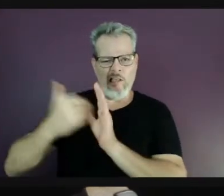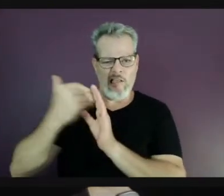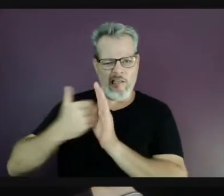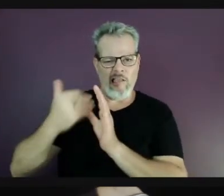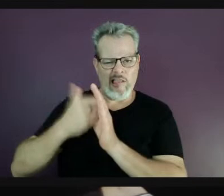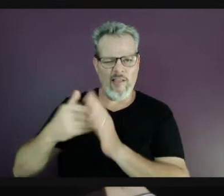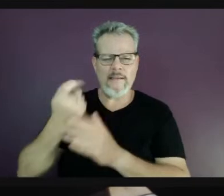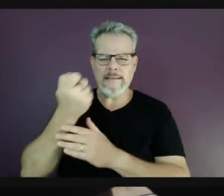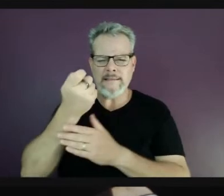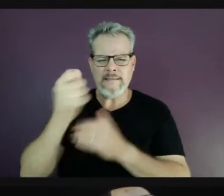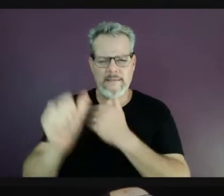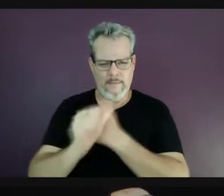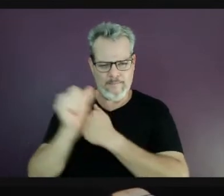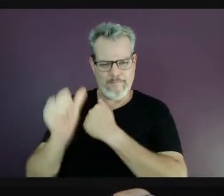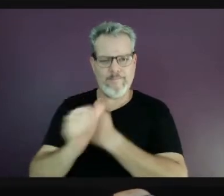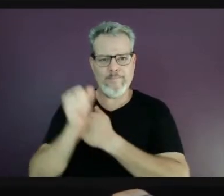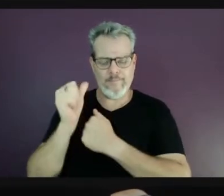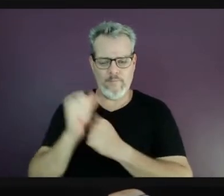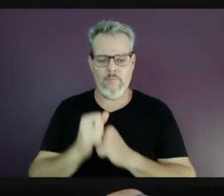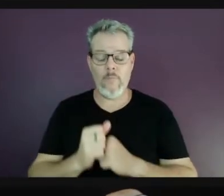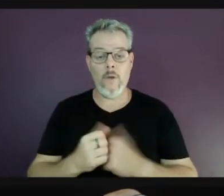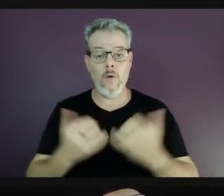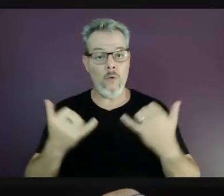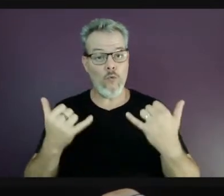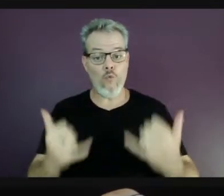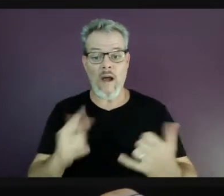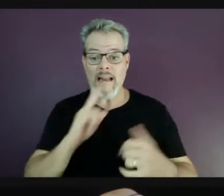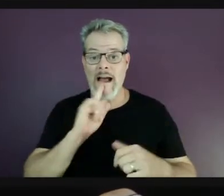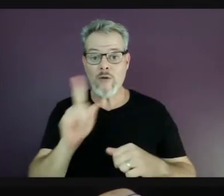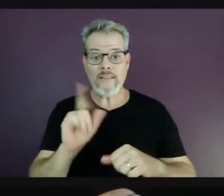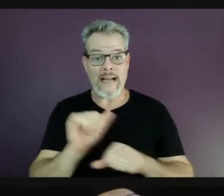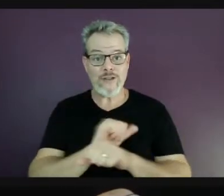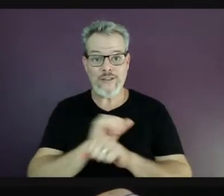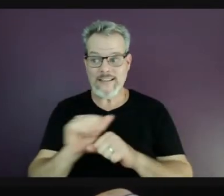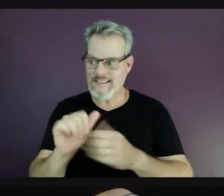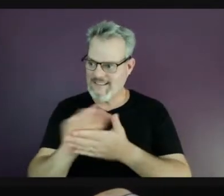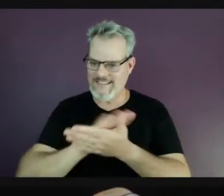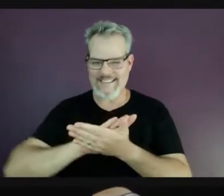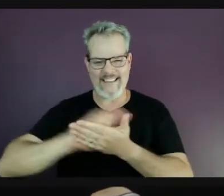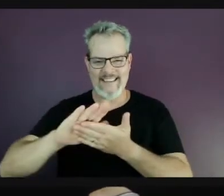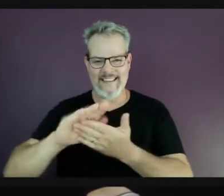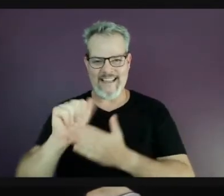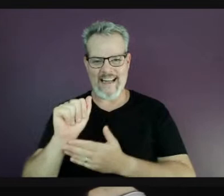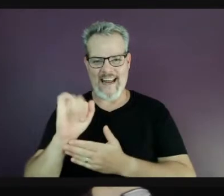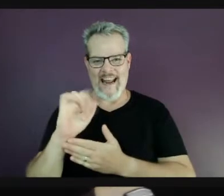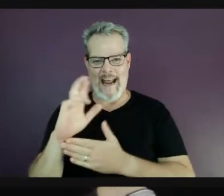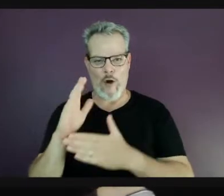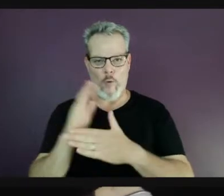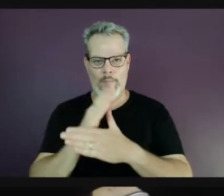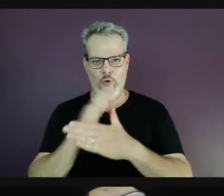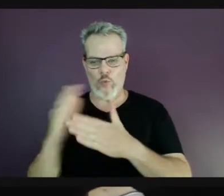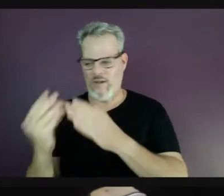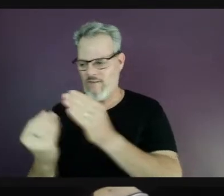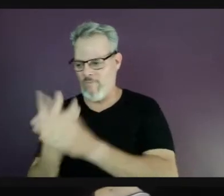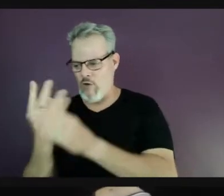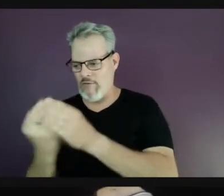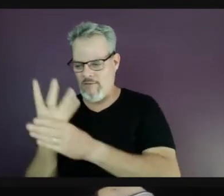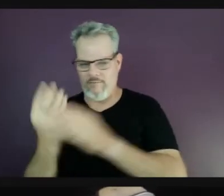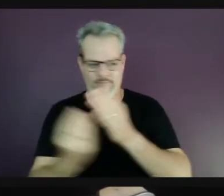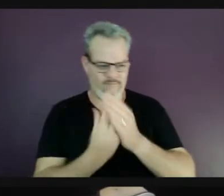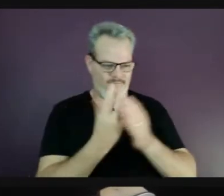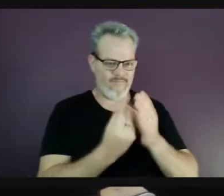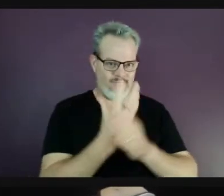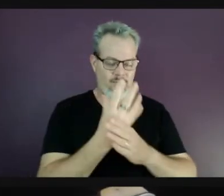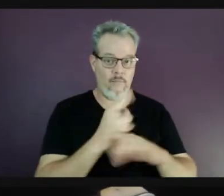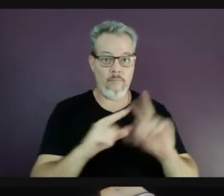sensitive. So right now, it's actually among the cleanest air that we have in between eruptions of the volcano. And if you